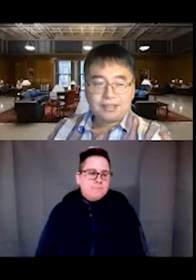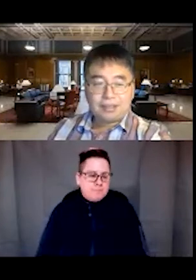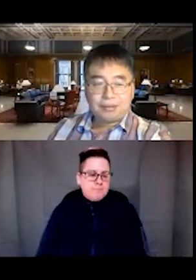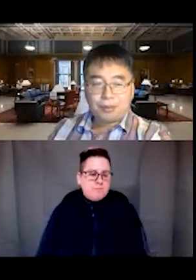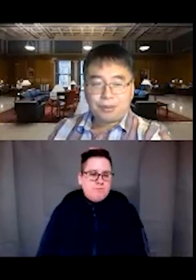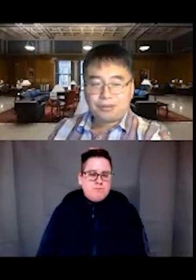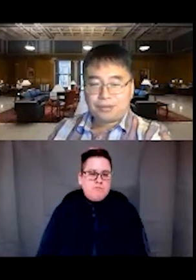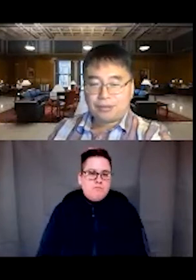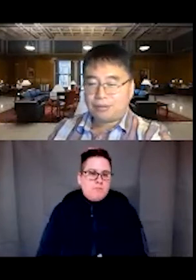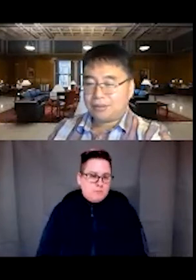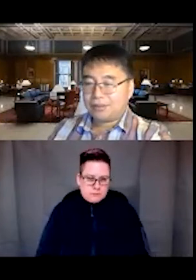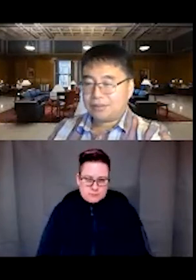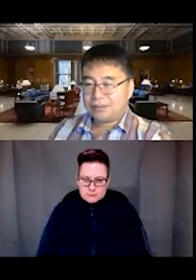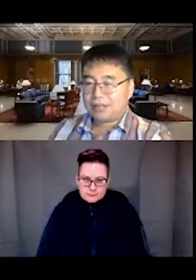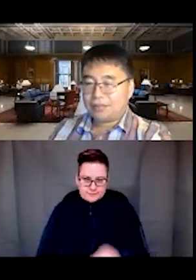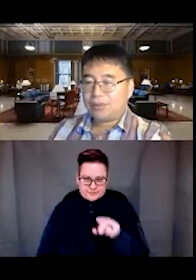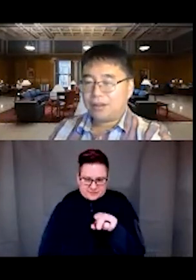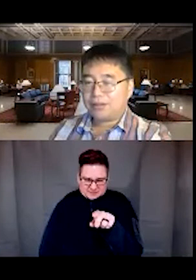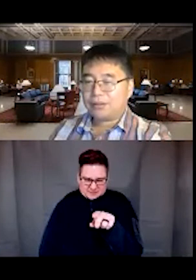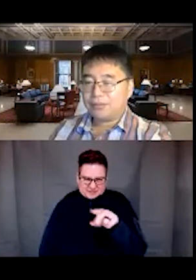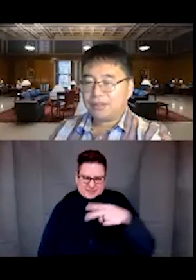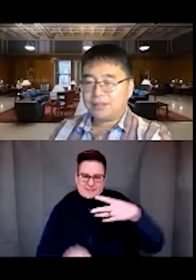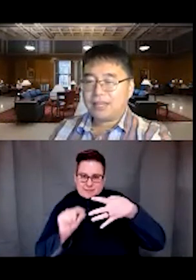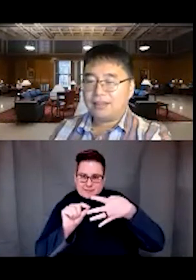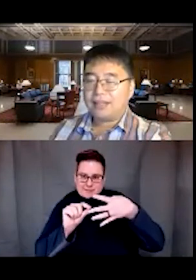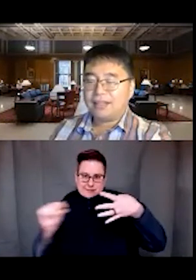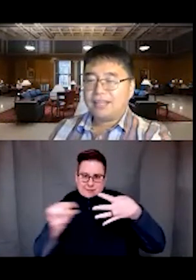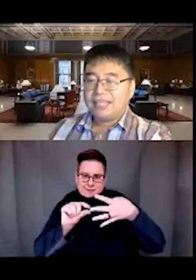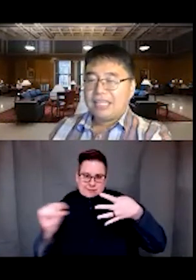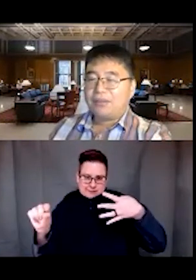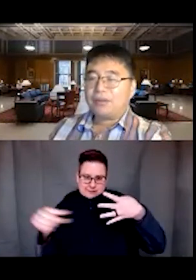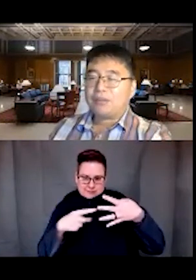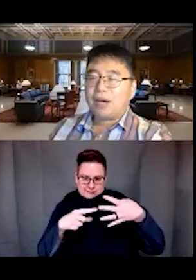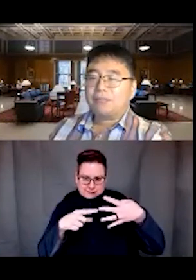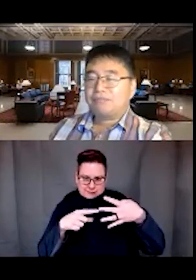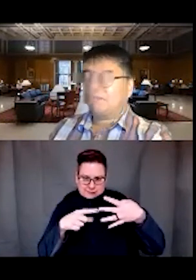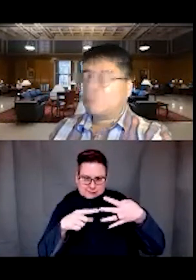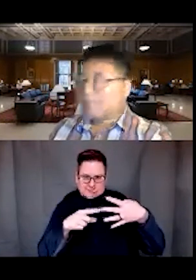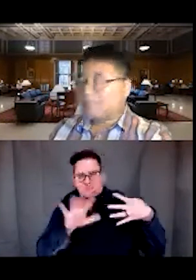It's this, I wanna point you out to this second row there. So this is saying that, you know,